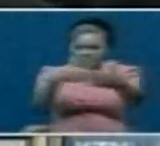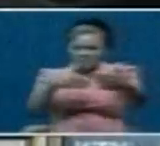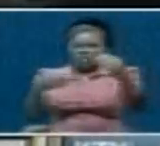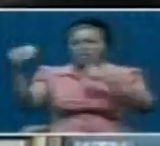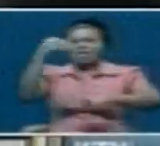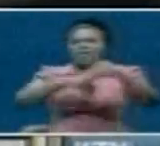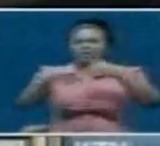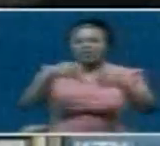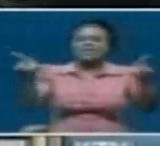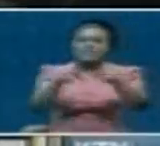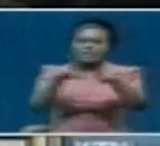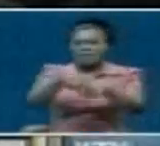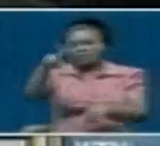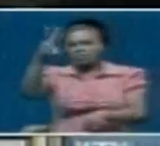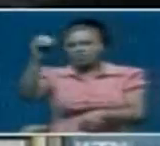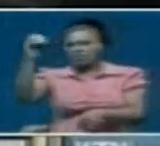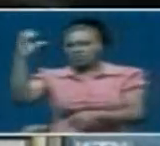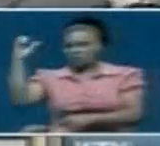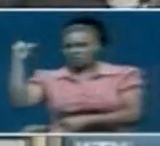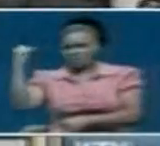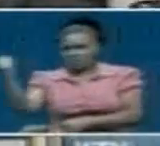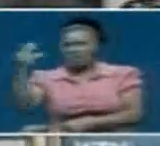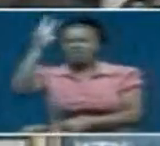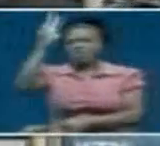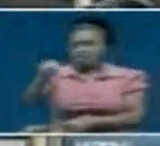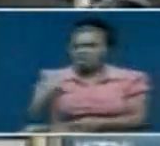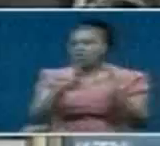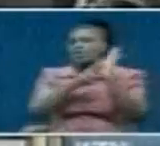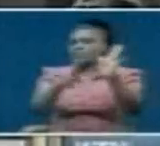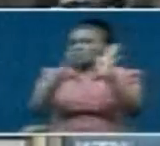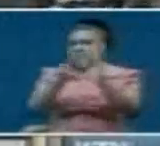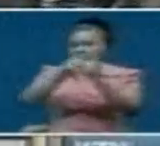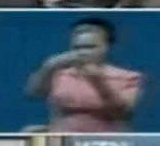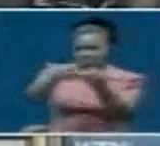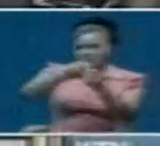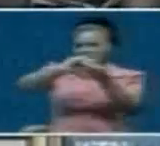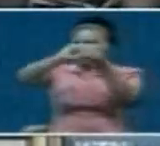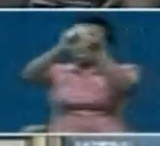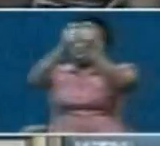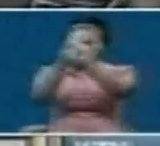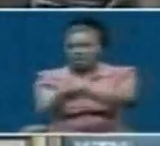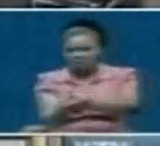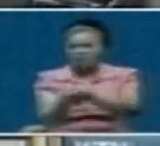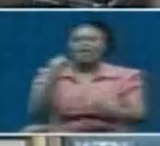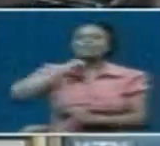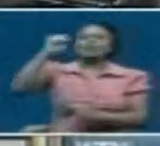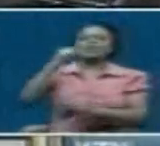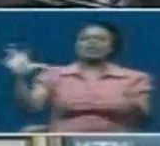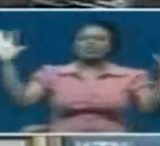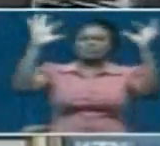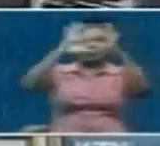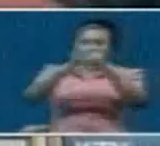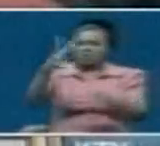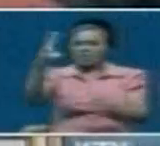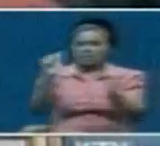election. While in 2005, the No team, represented by an orange, transformed itself into a formidable political alliance, and